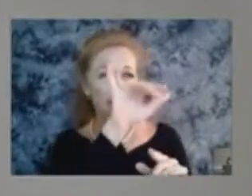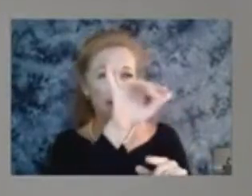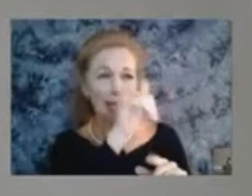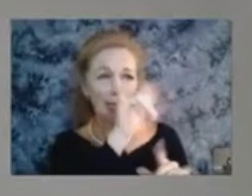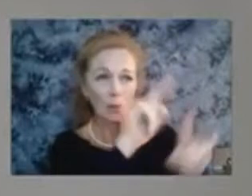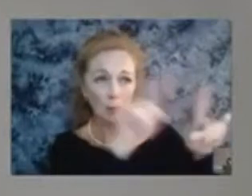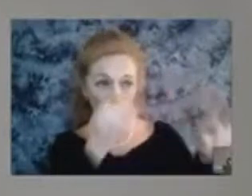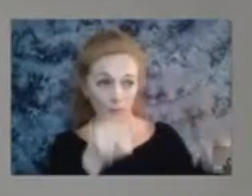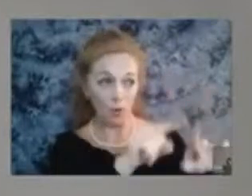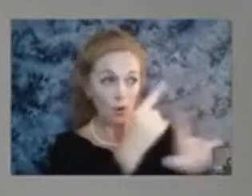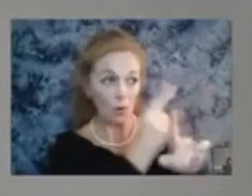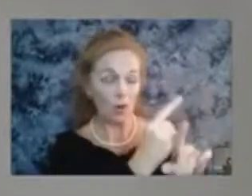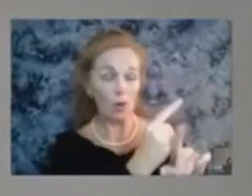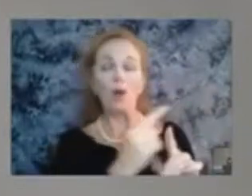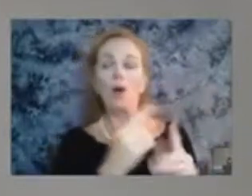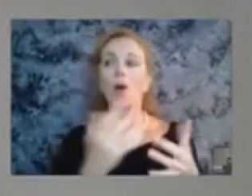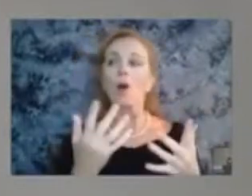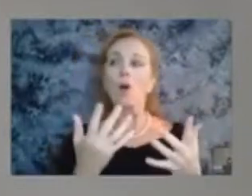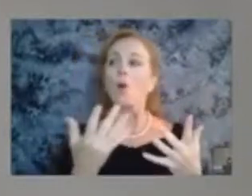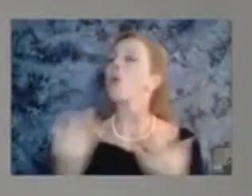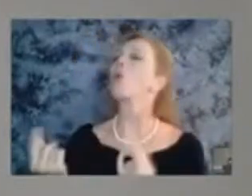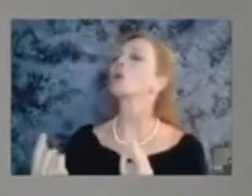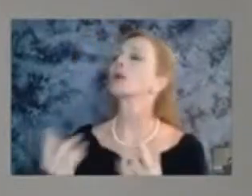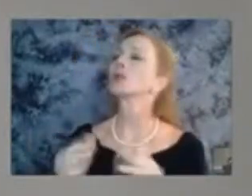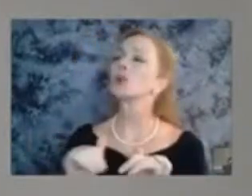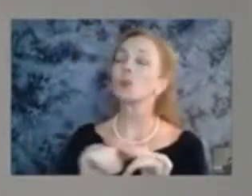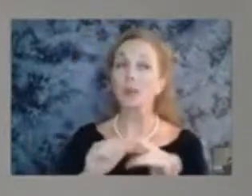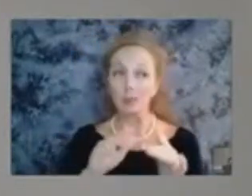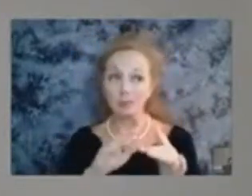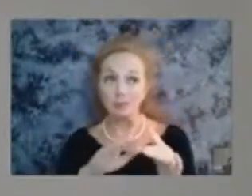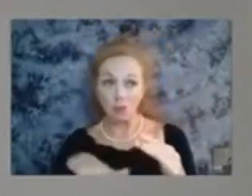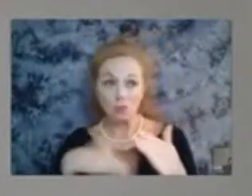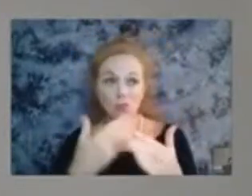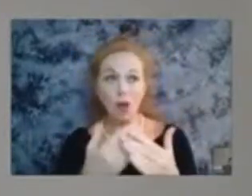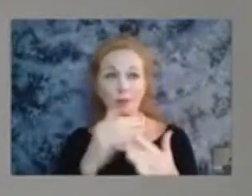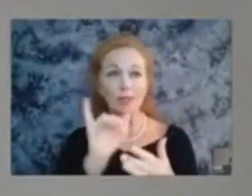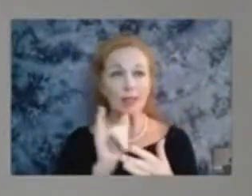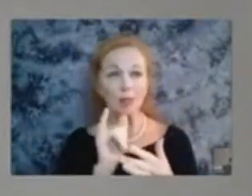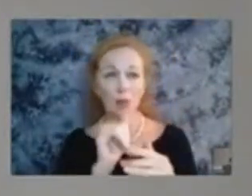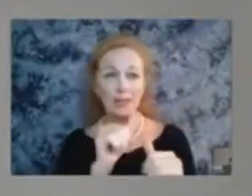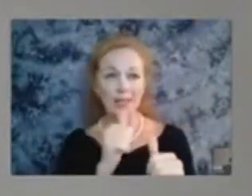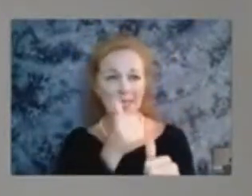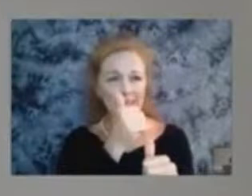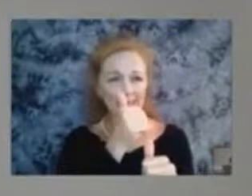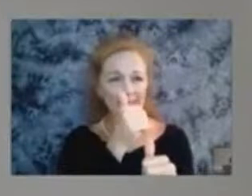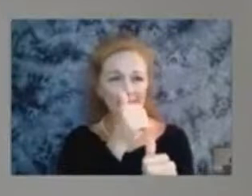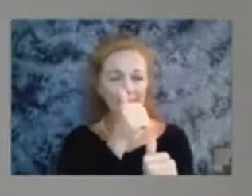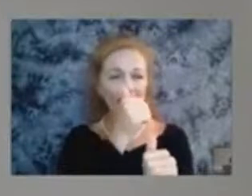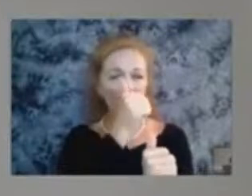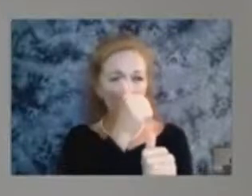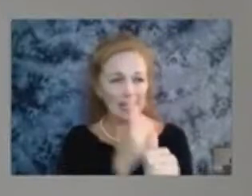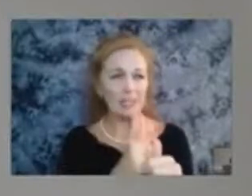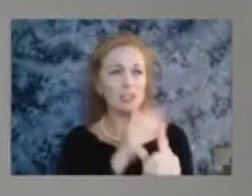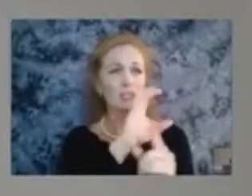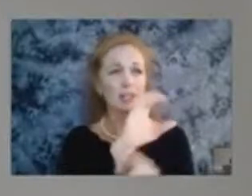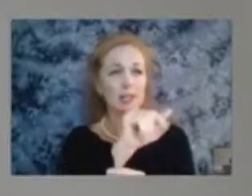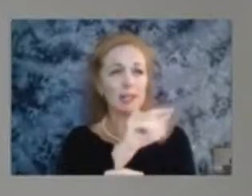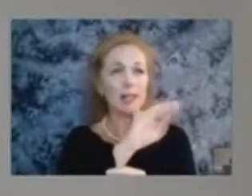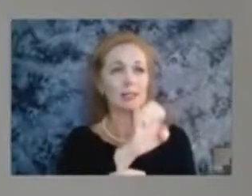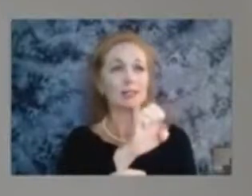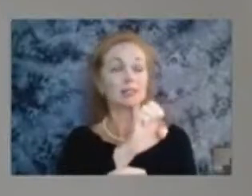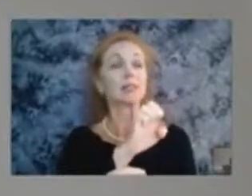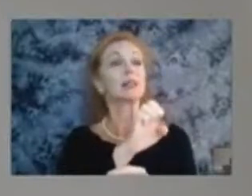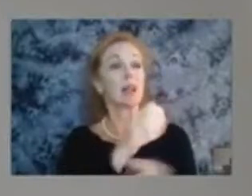do when we get to yellow, in every case it's, okay, we're not feeling, in every case it's we need to consult with our public